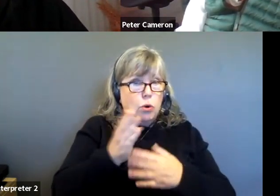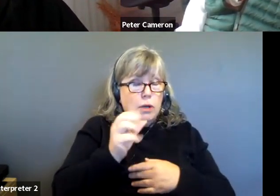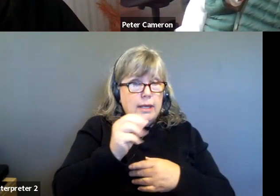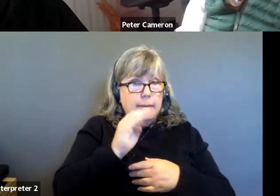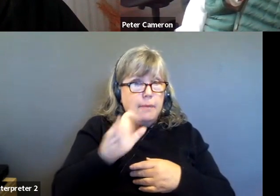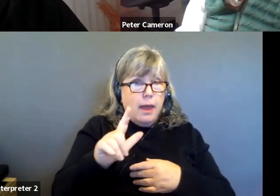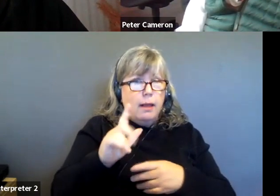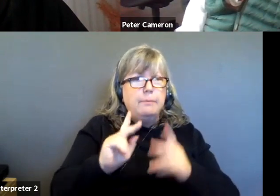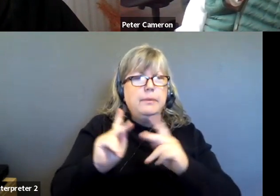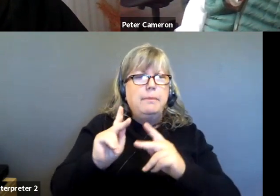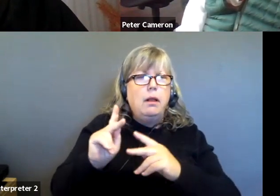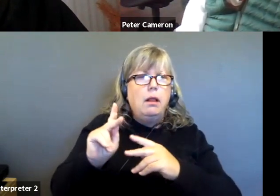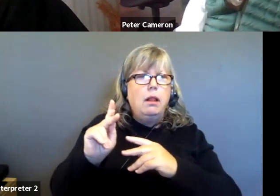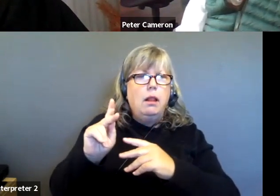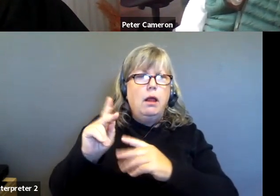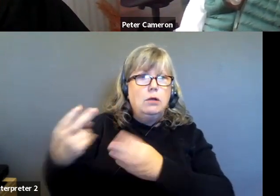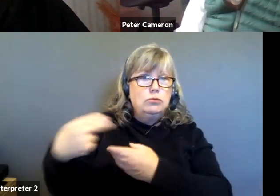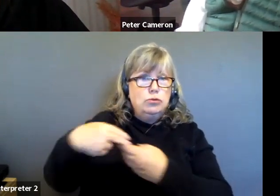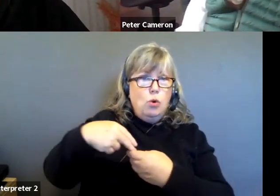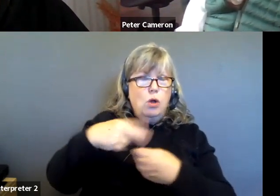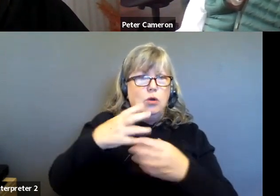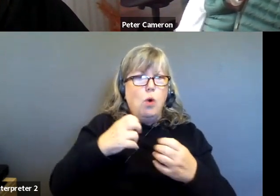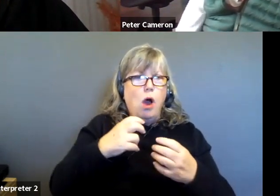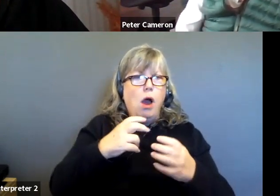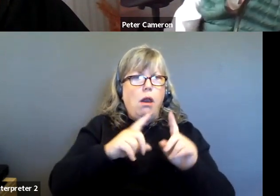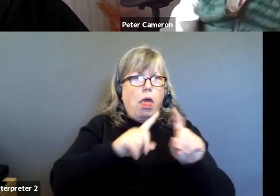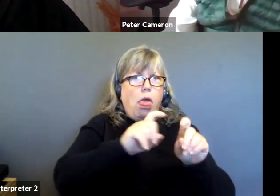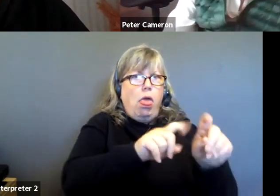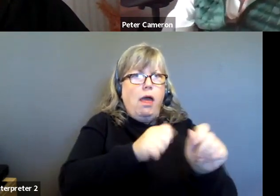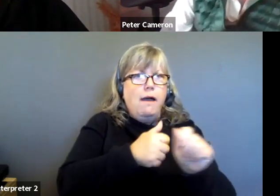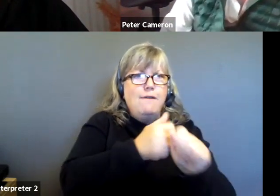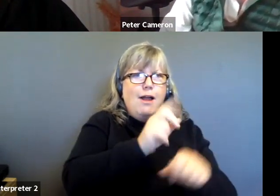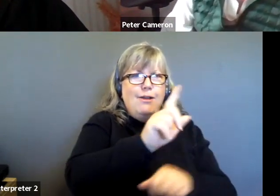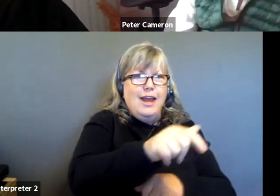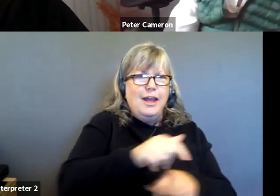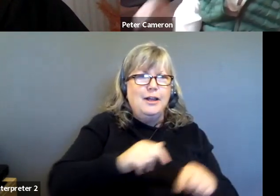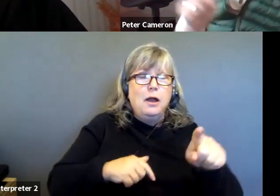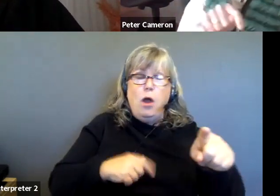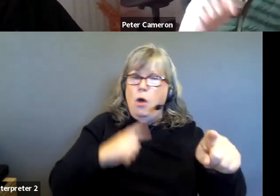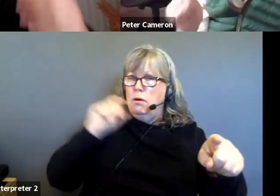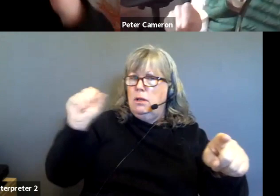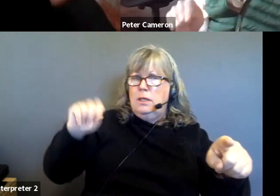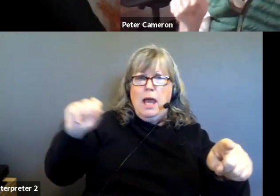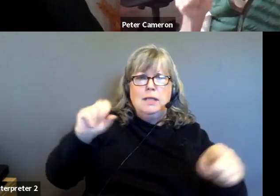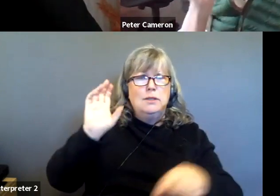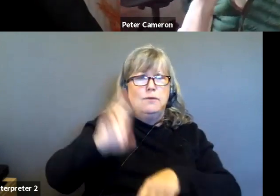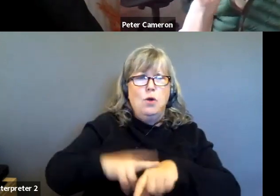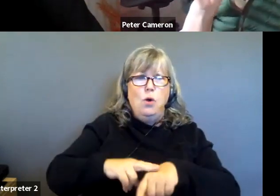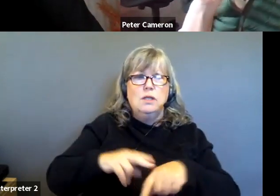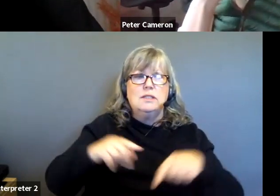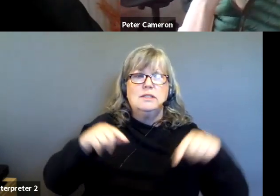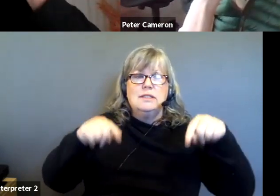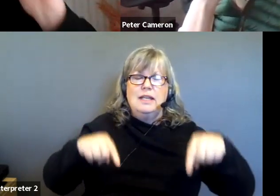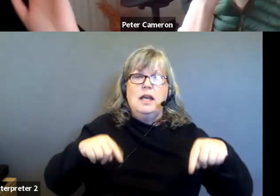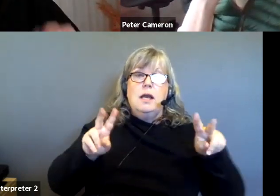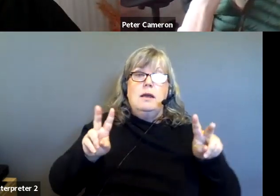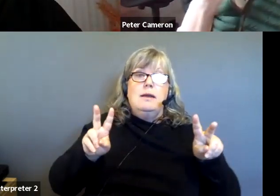of our attendees today? Oh, of course. Yeah, no, we're here. We're actually a nonprofit, in